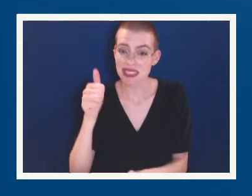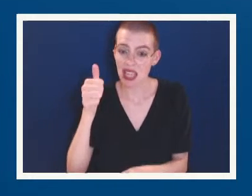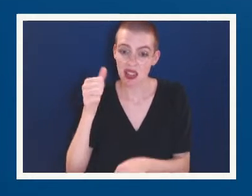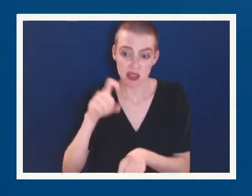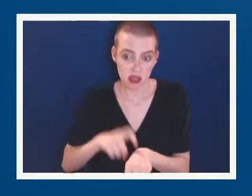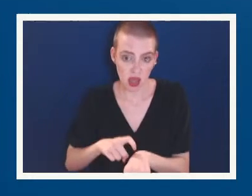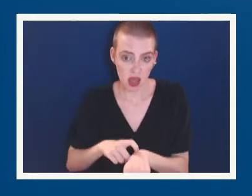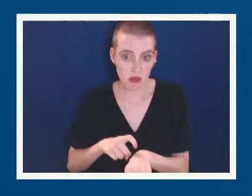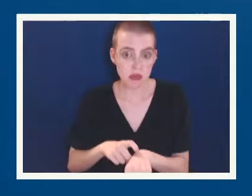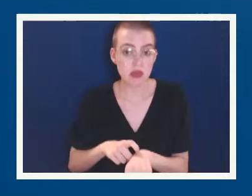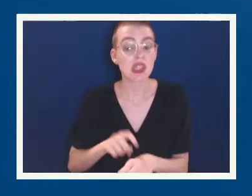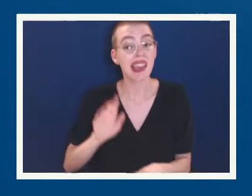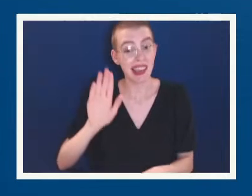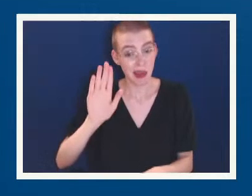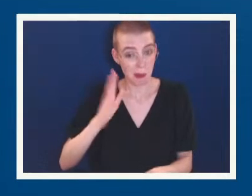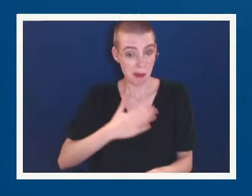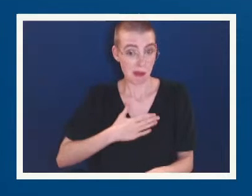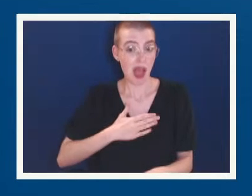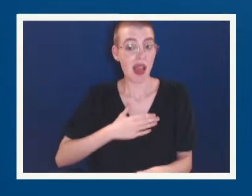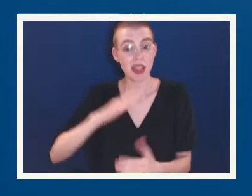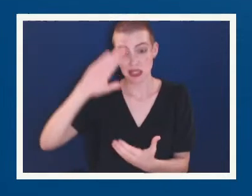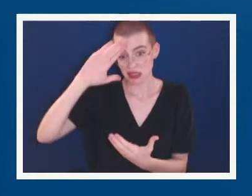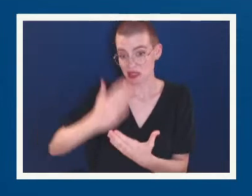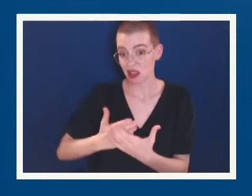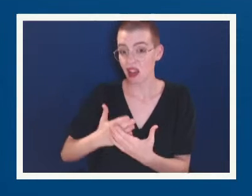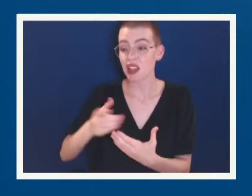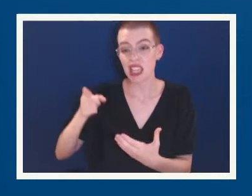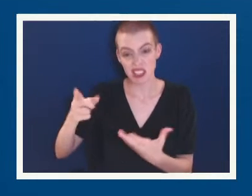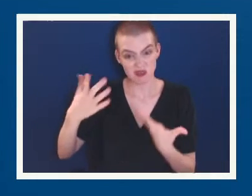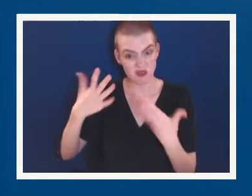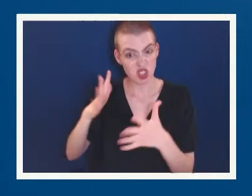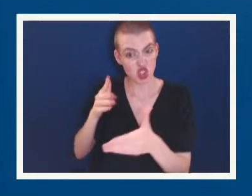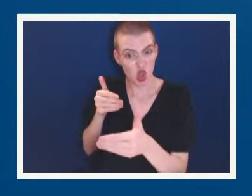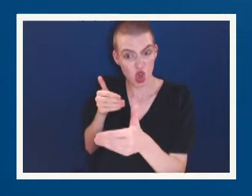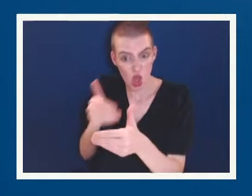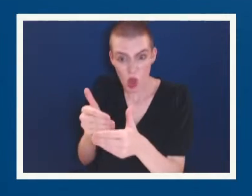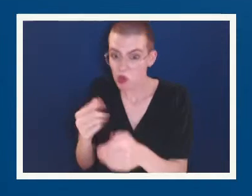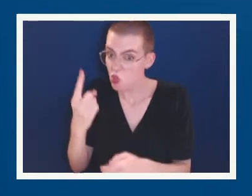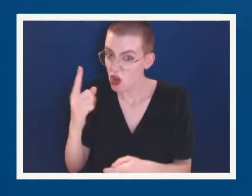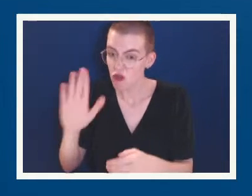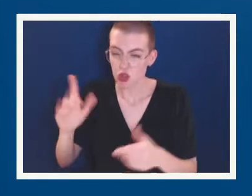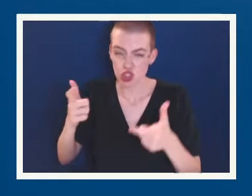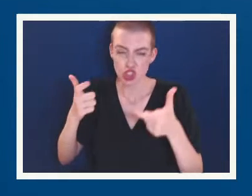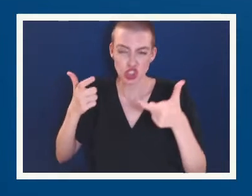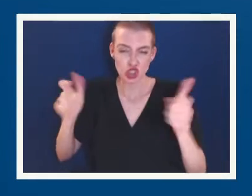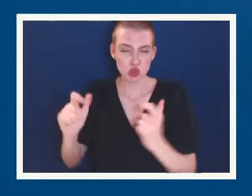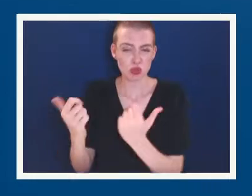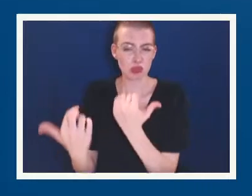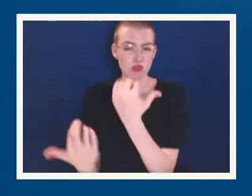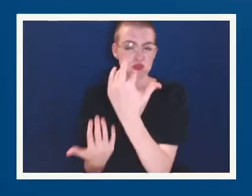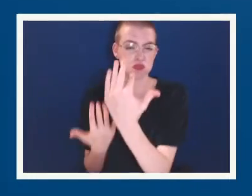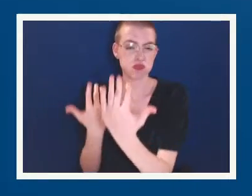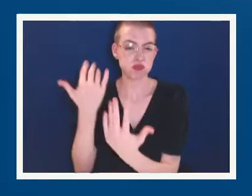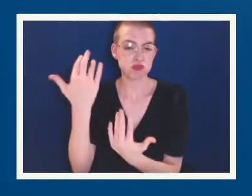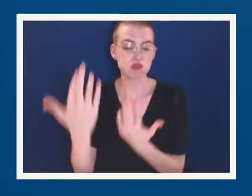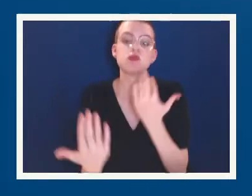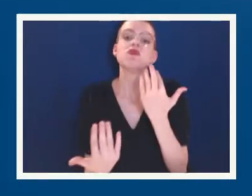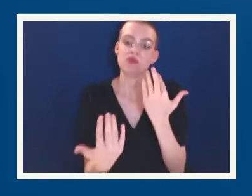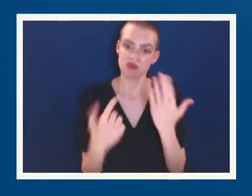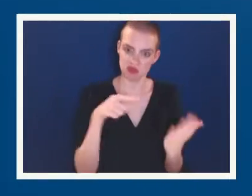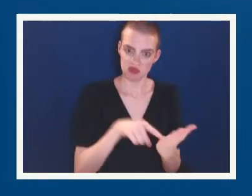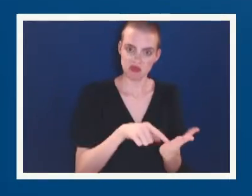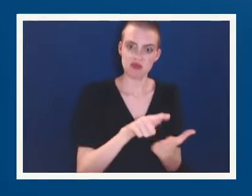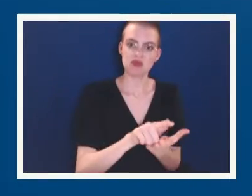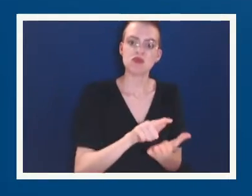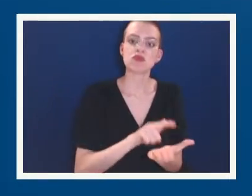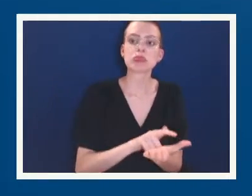pits. Well, this new proposal guarantees health care for the service members and veterans exposed to toxic burn pits.